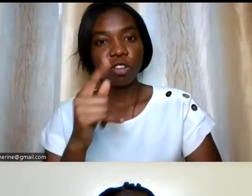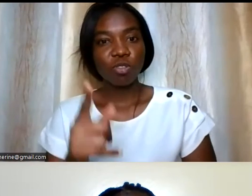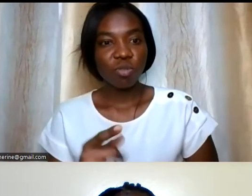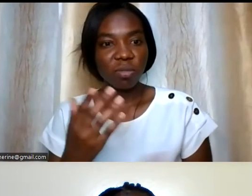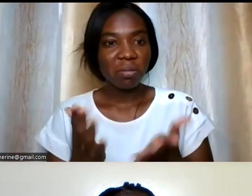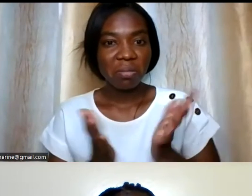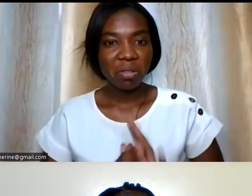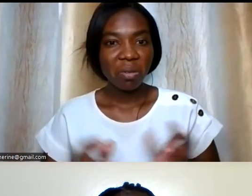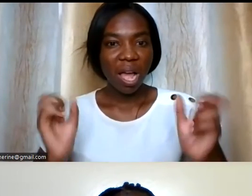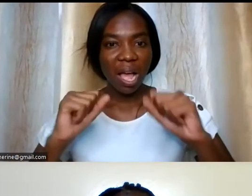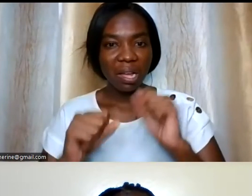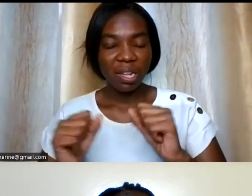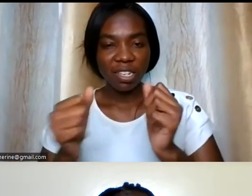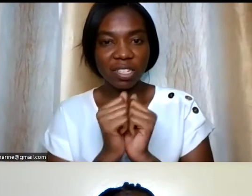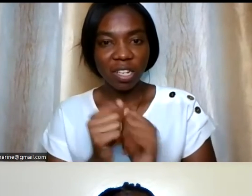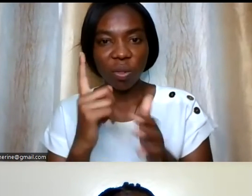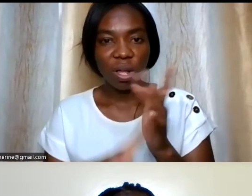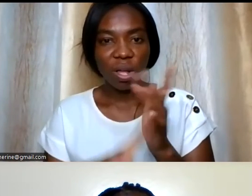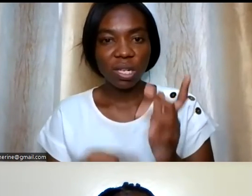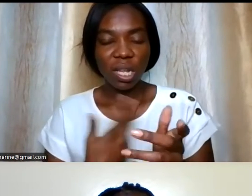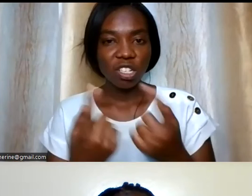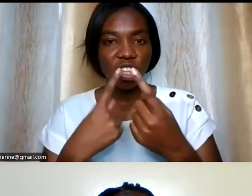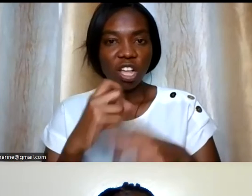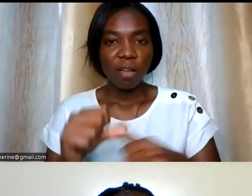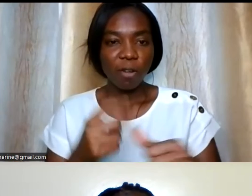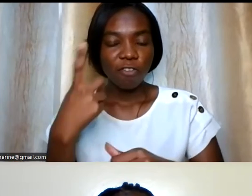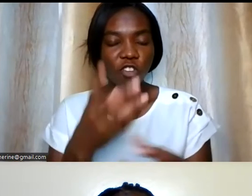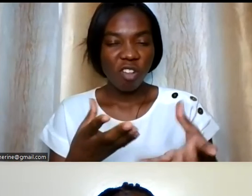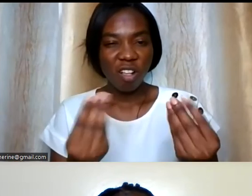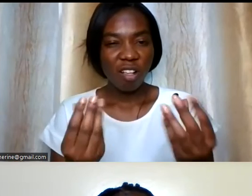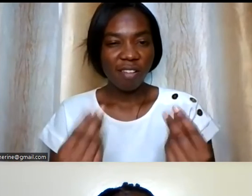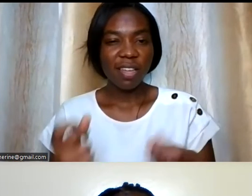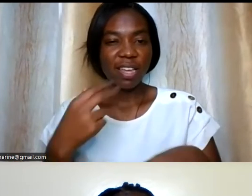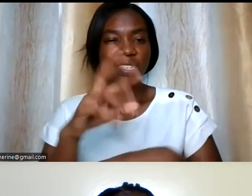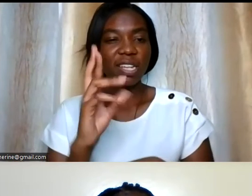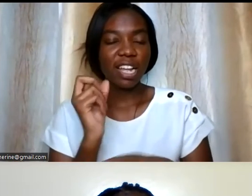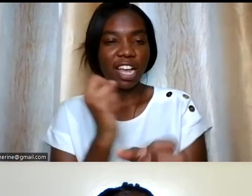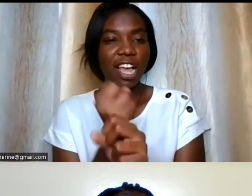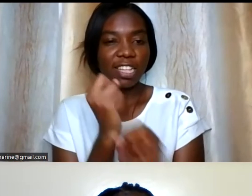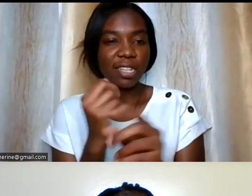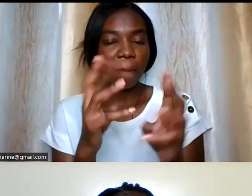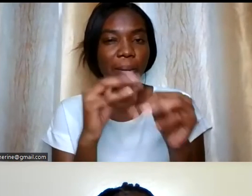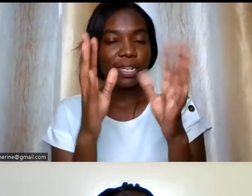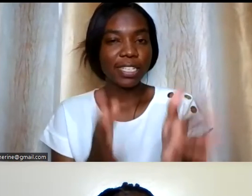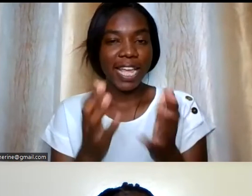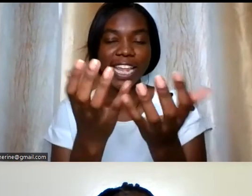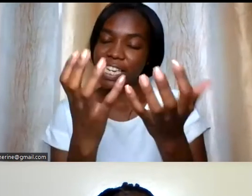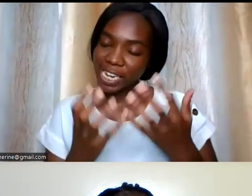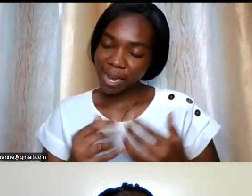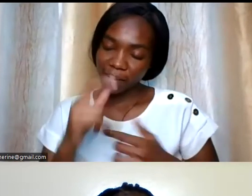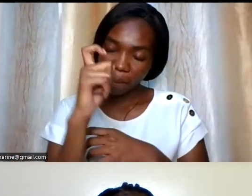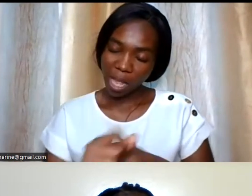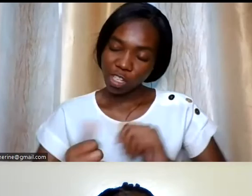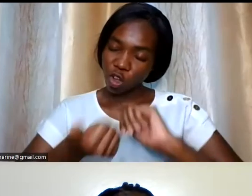what we've been talking about. To ease the HR work, managers need to be competent in